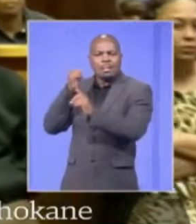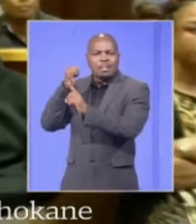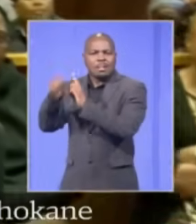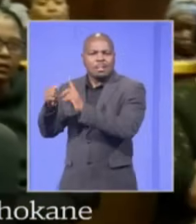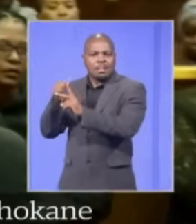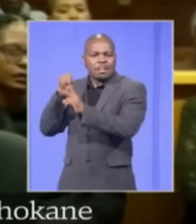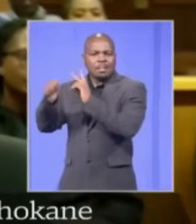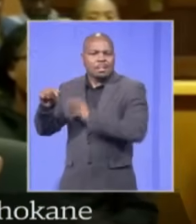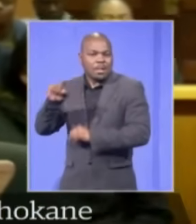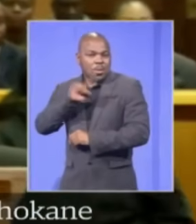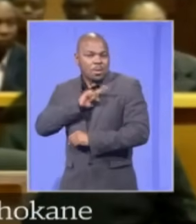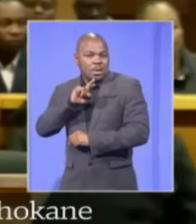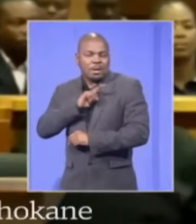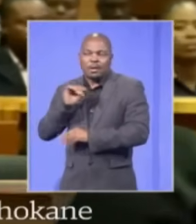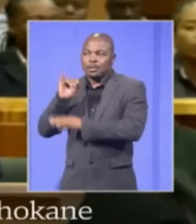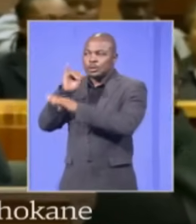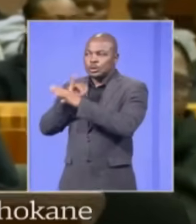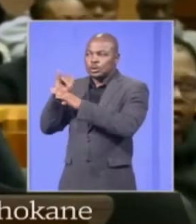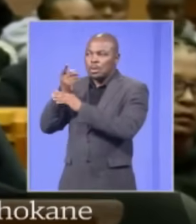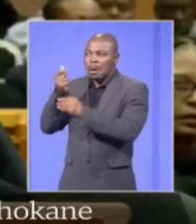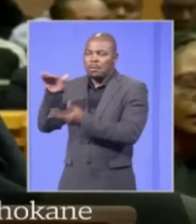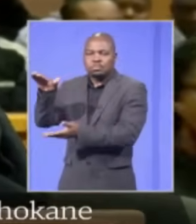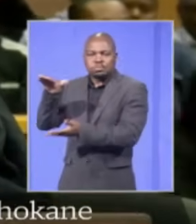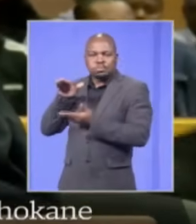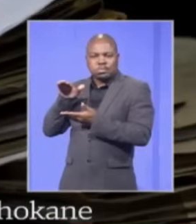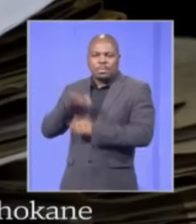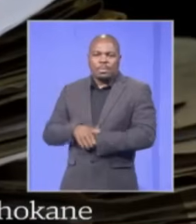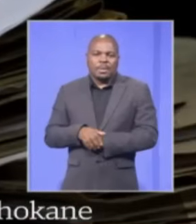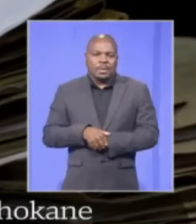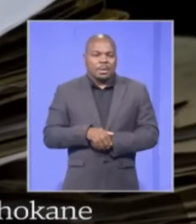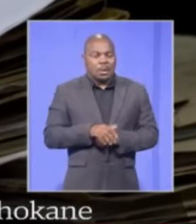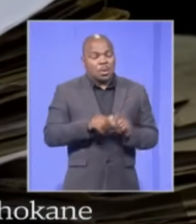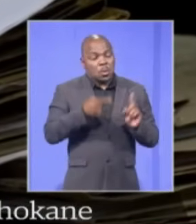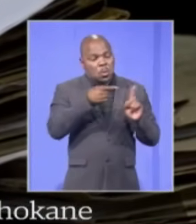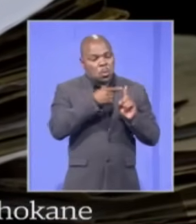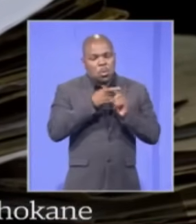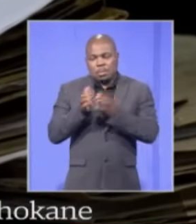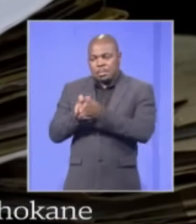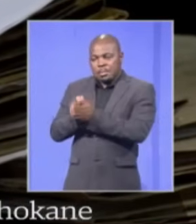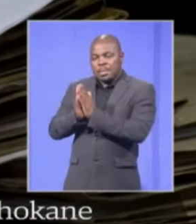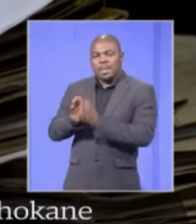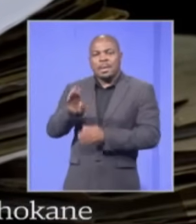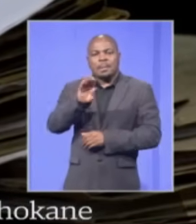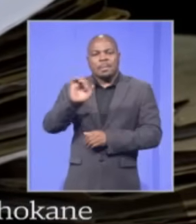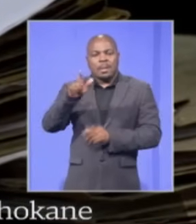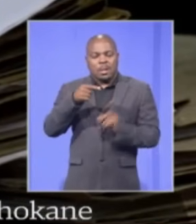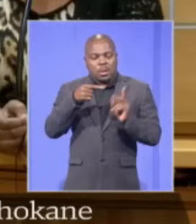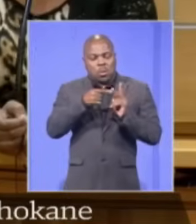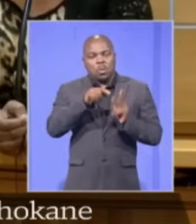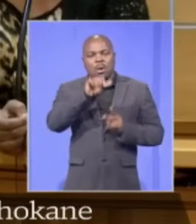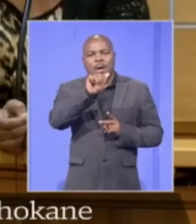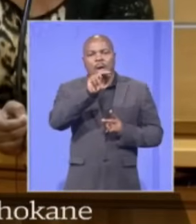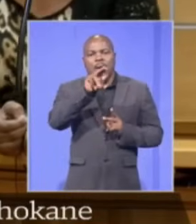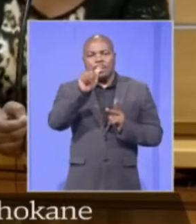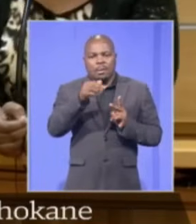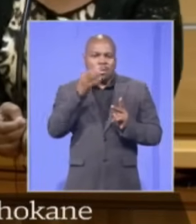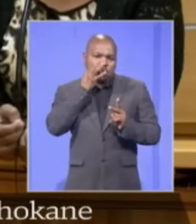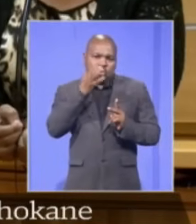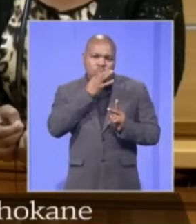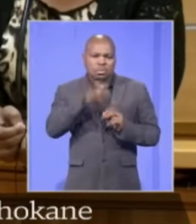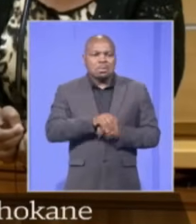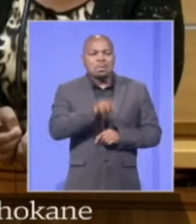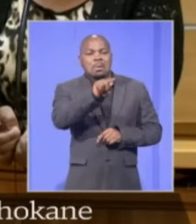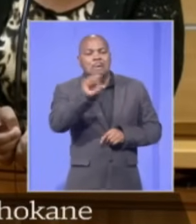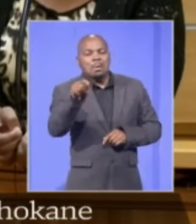ya go hwetša masheleng a di-insurance. Nakong ya ga dira kgopelo ya peila, Ana Shokane o boditše kgoro gore a ka se tshwenyane